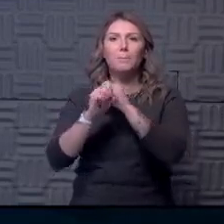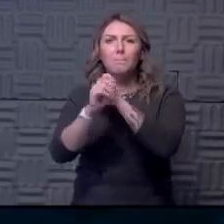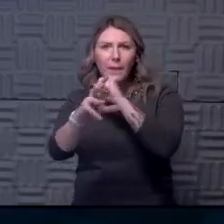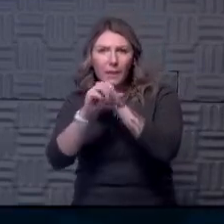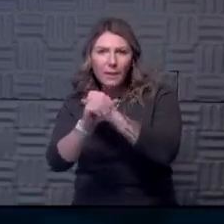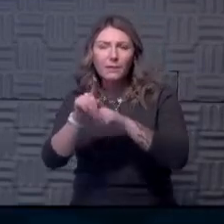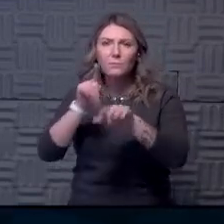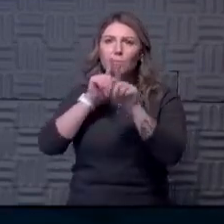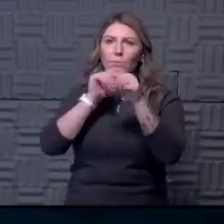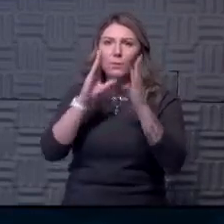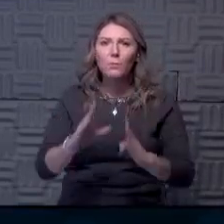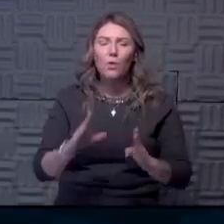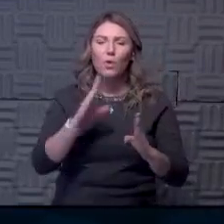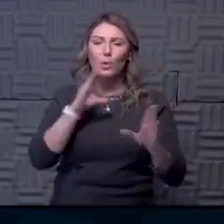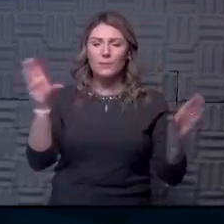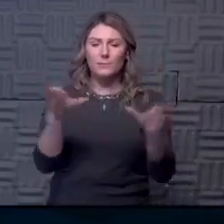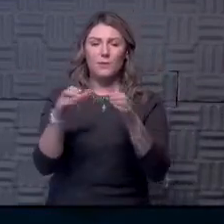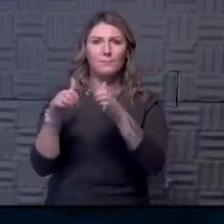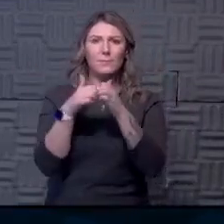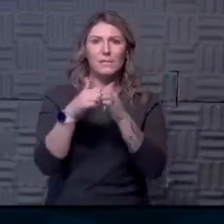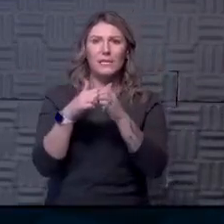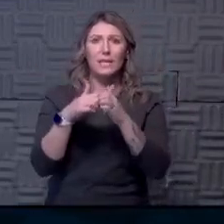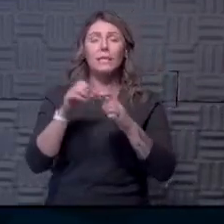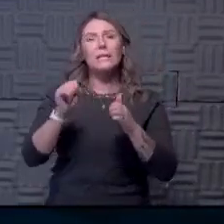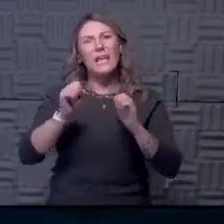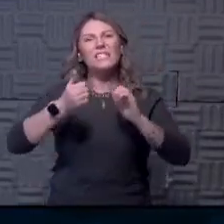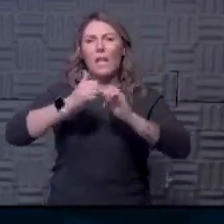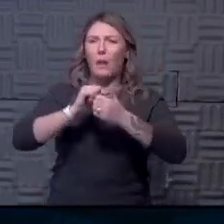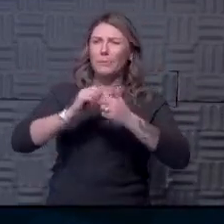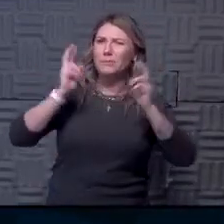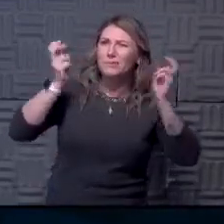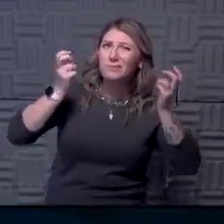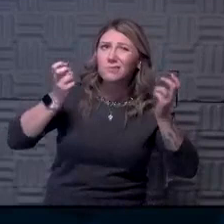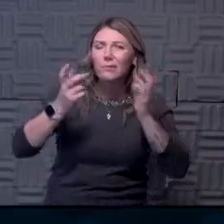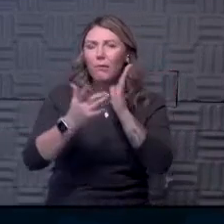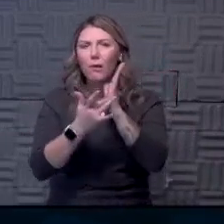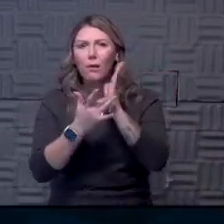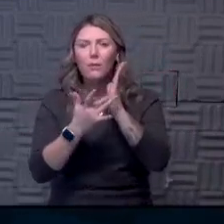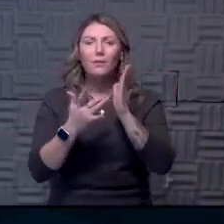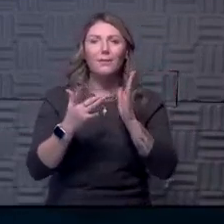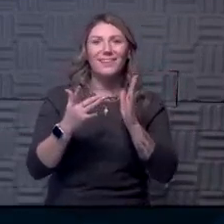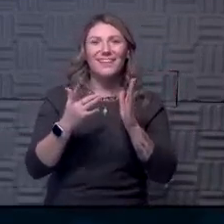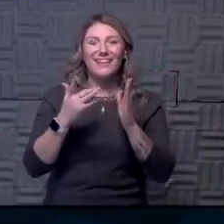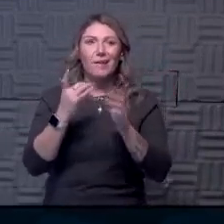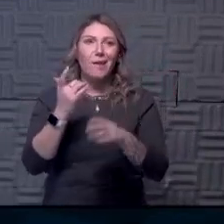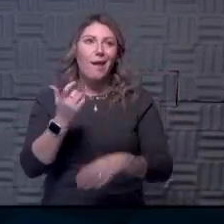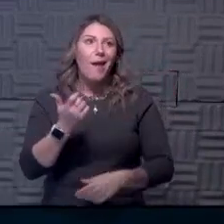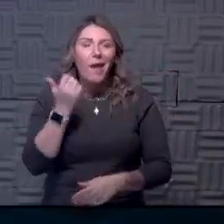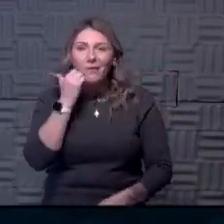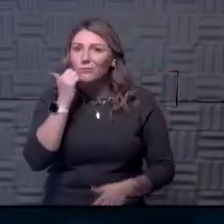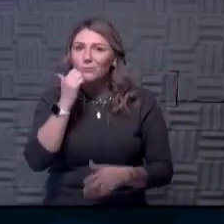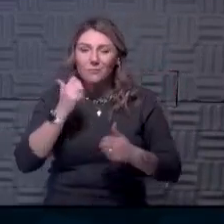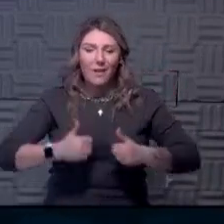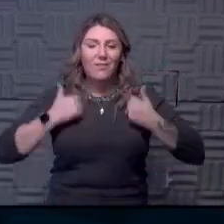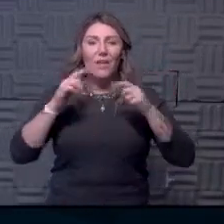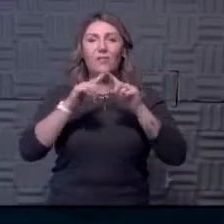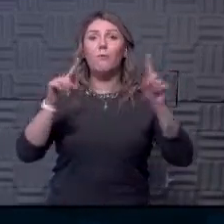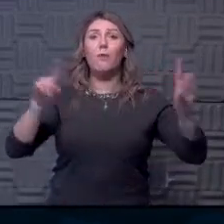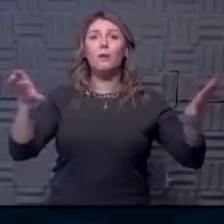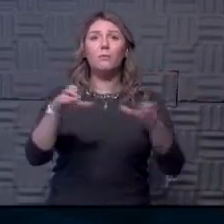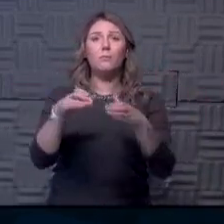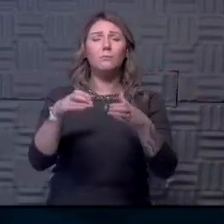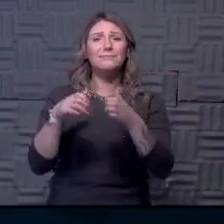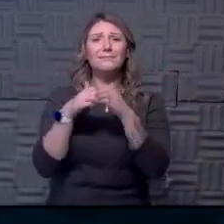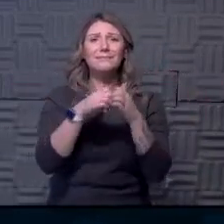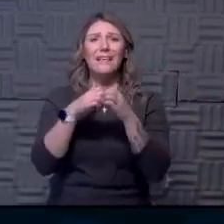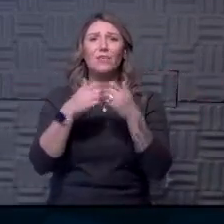and people came together, even though their competition in the regular life, they came together to deliver that message. So I